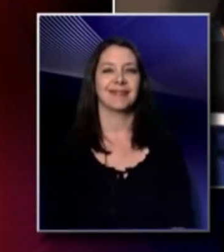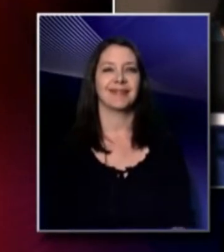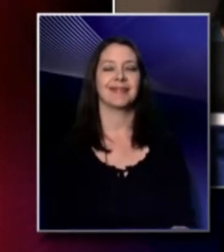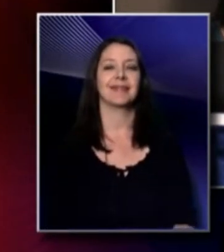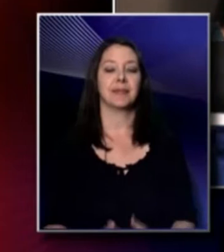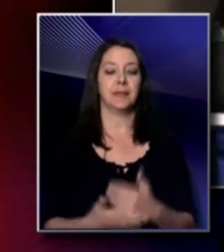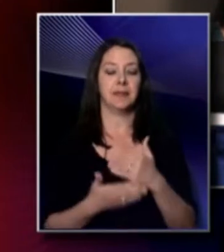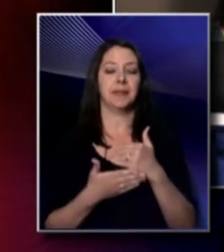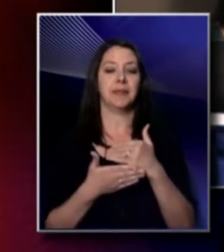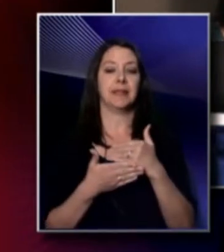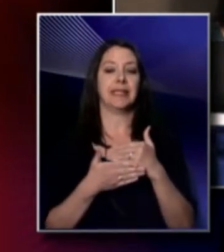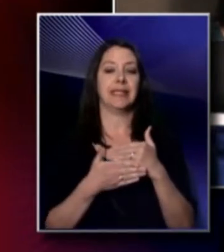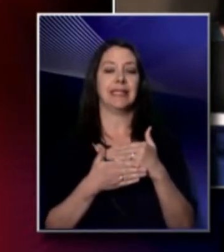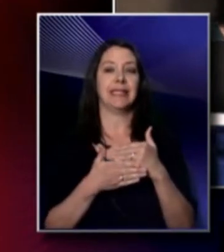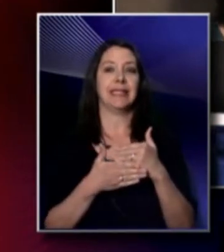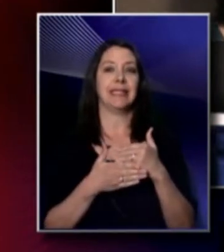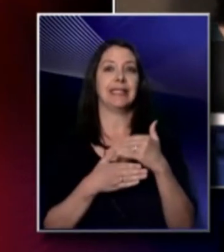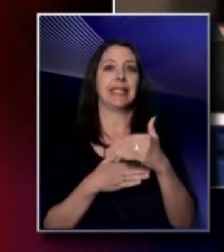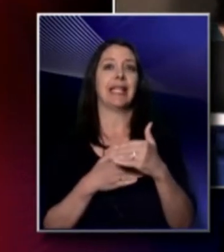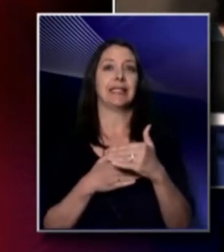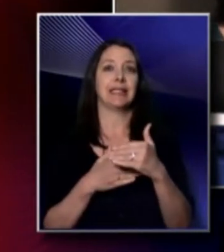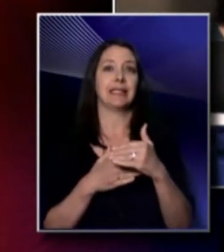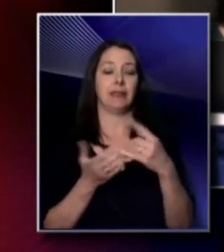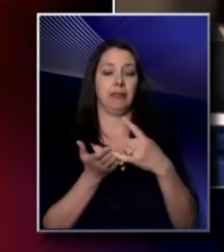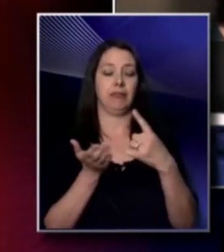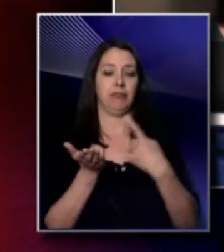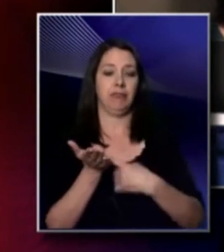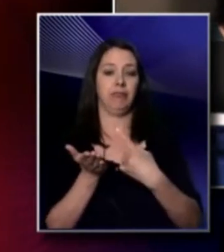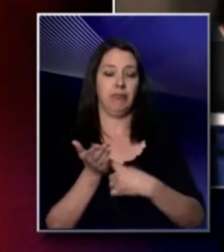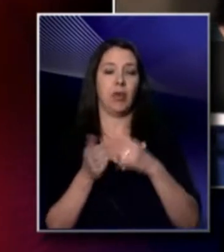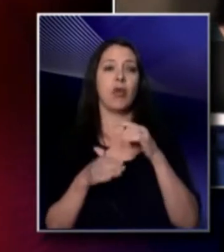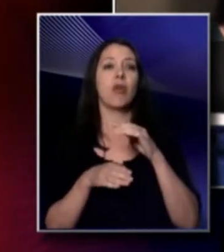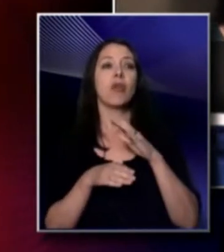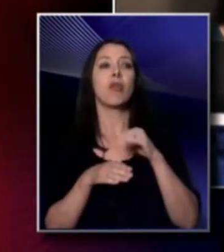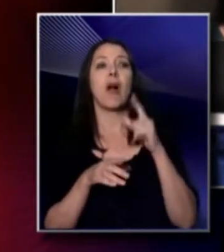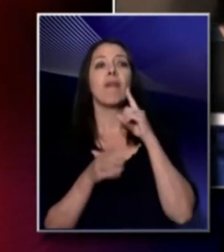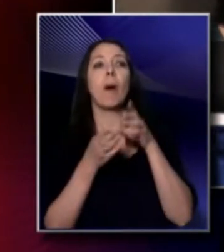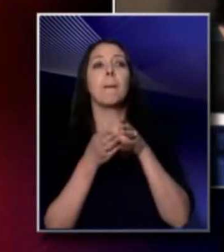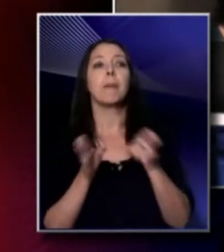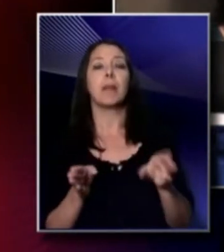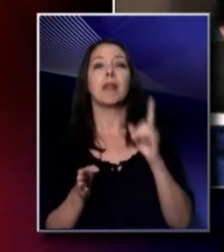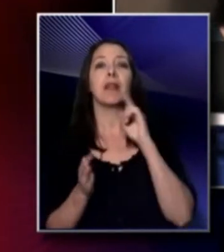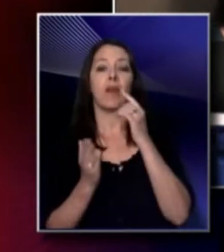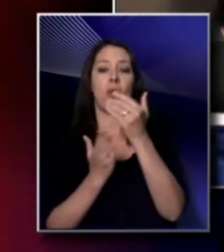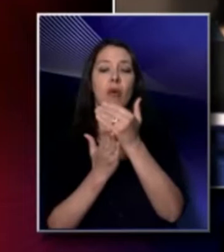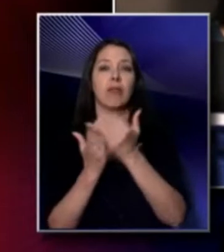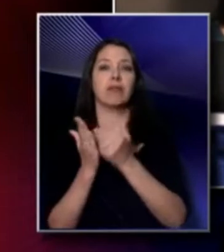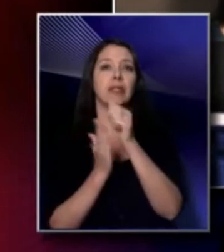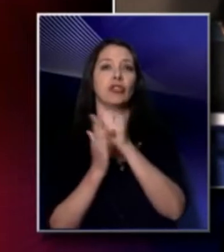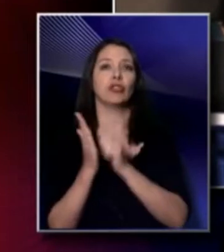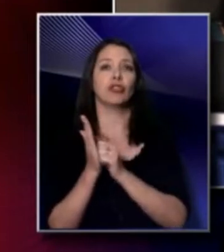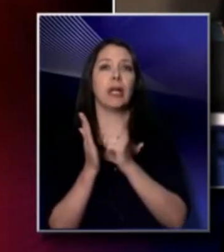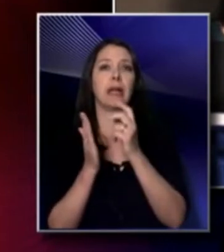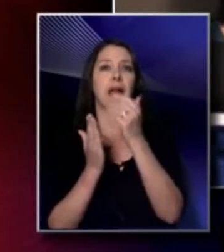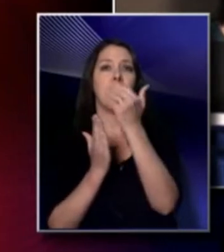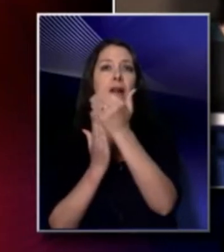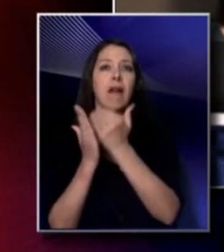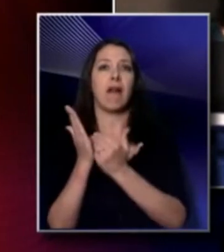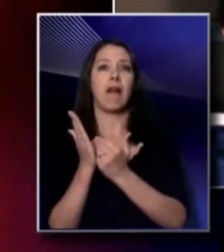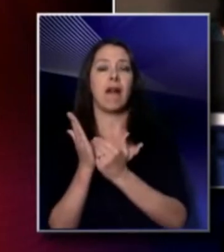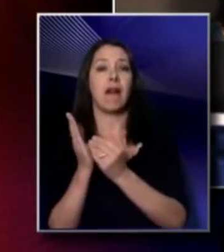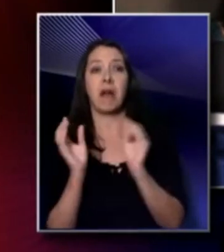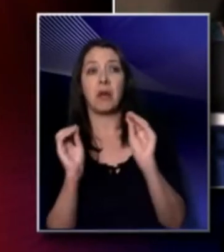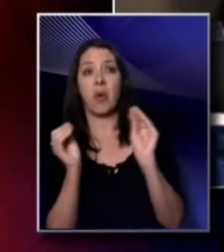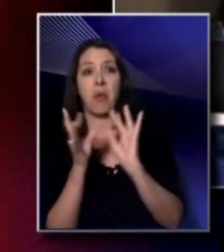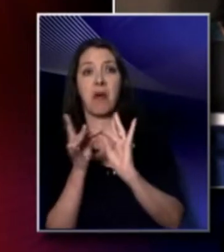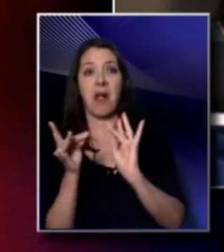Next is call to the public for comment on agendized items. I think there are no comments. So there are no